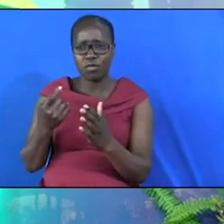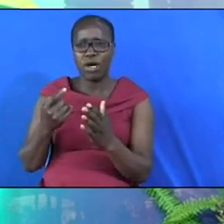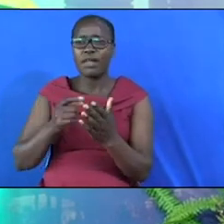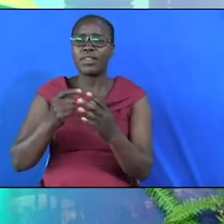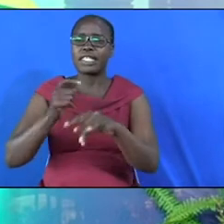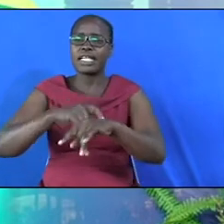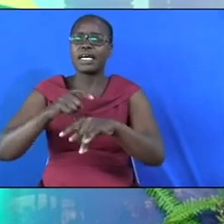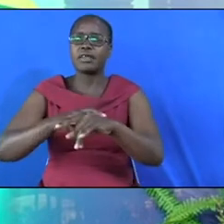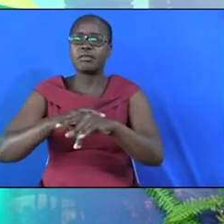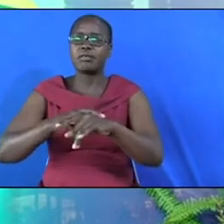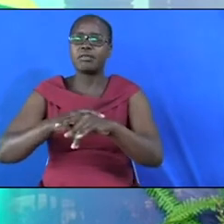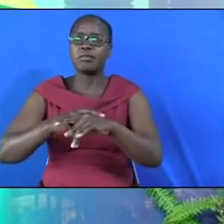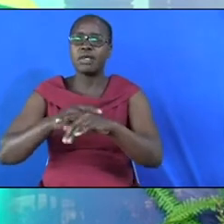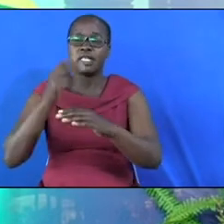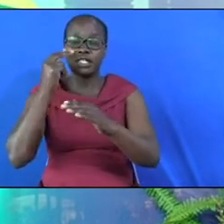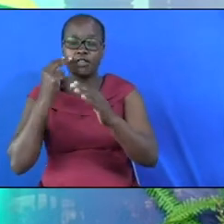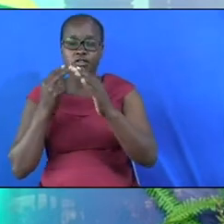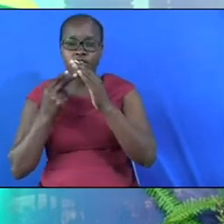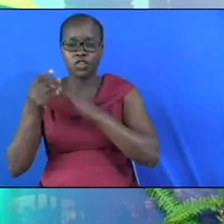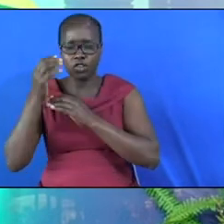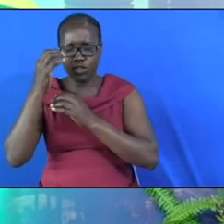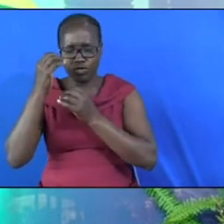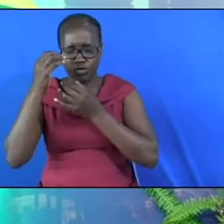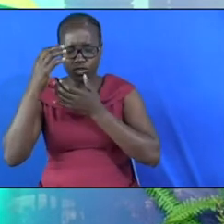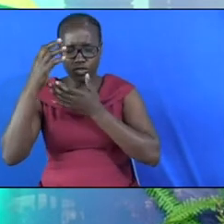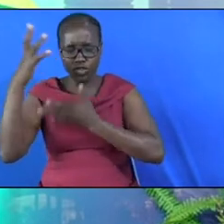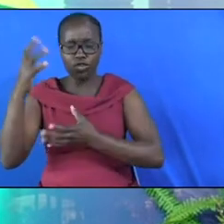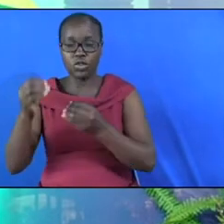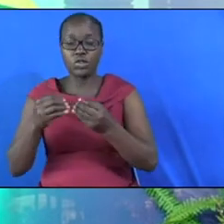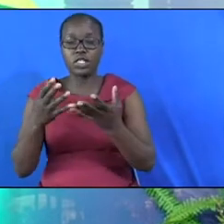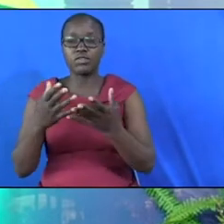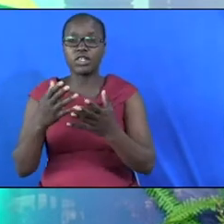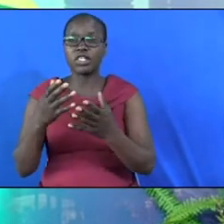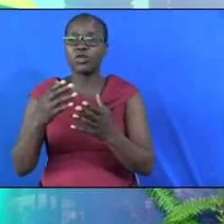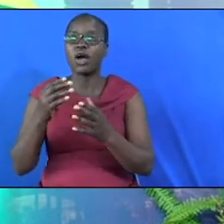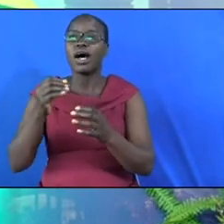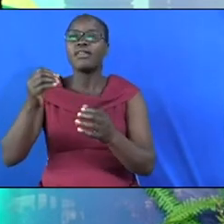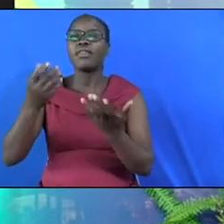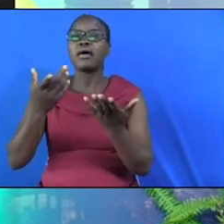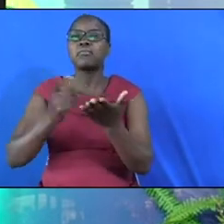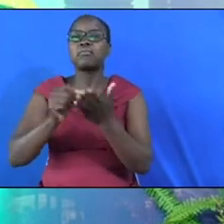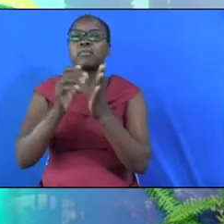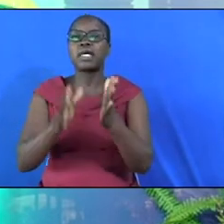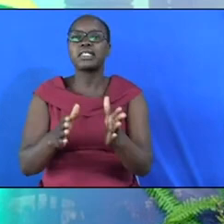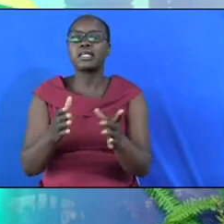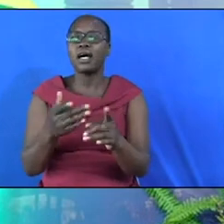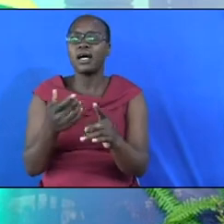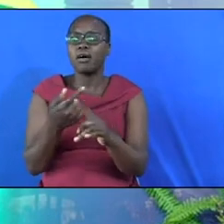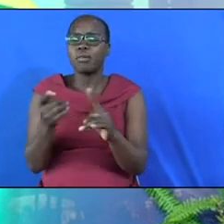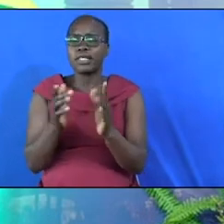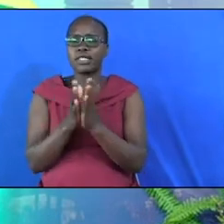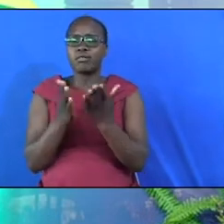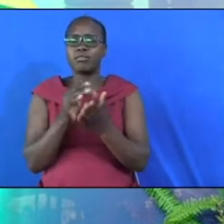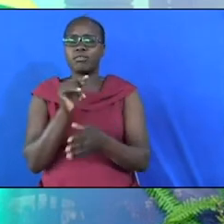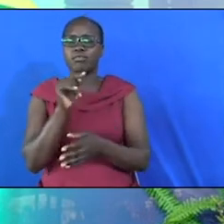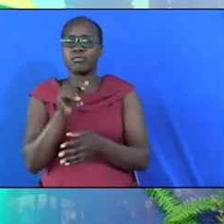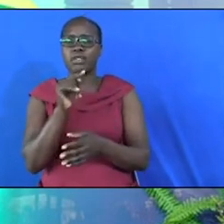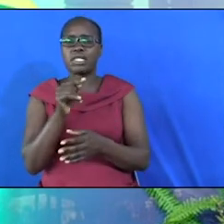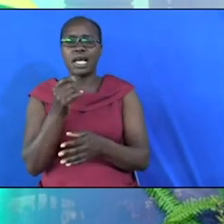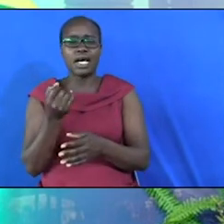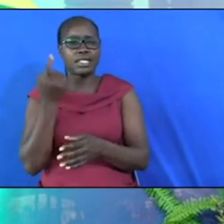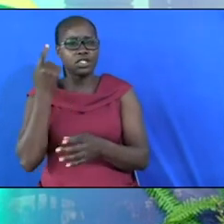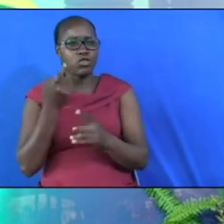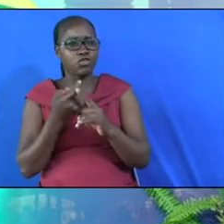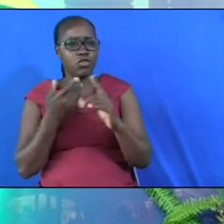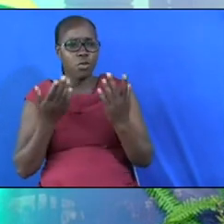the time that the vision was given John the Revelator at the Isle of Patmos, but the book of Revelation should be understood